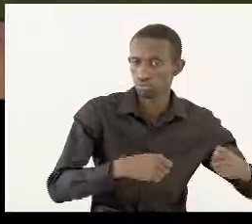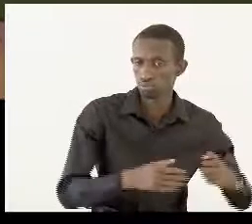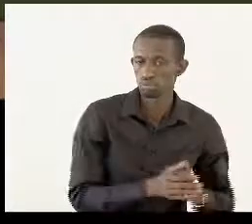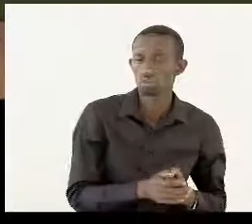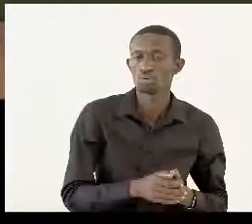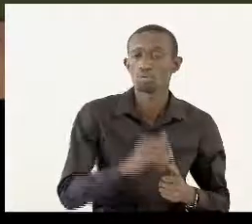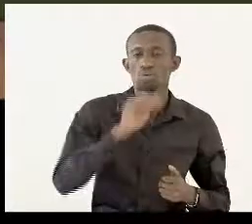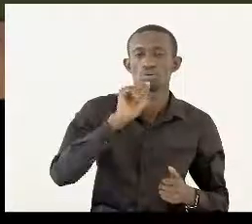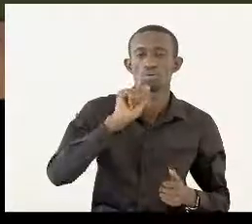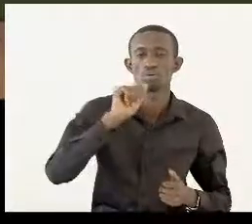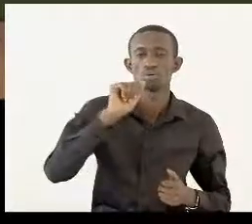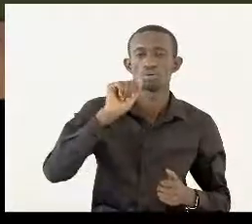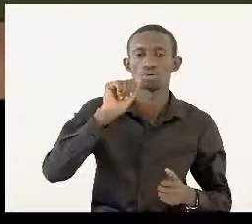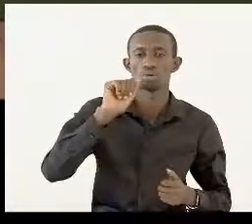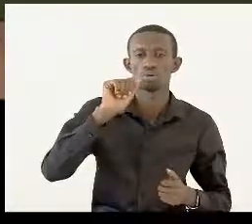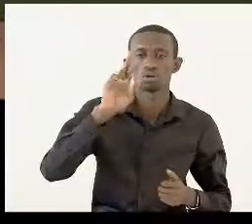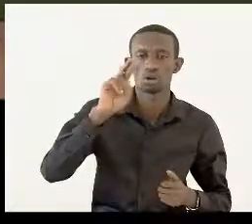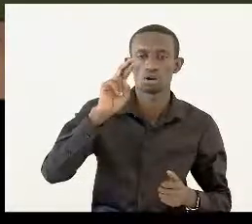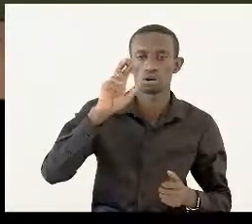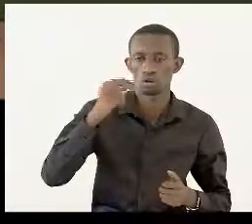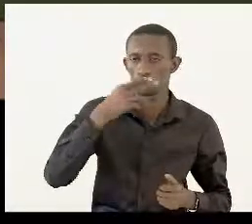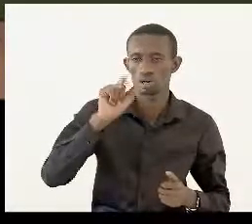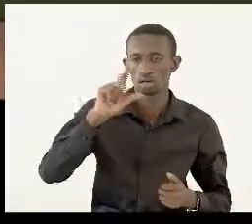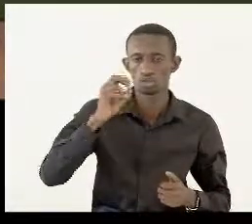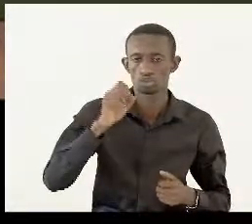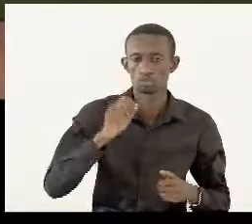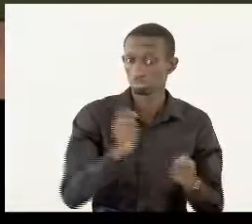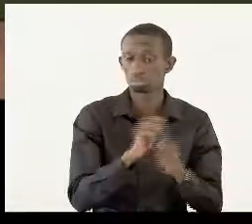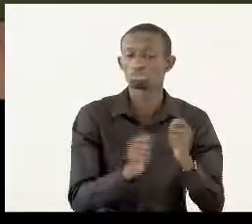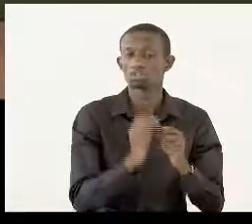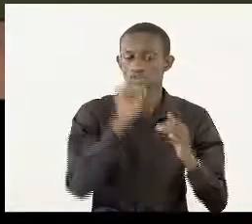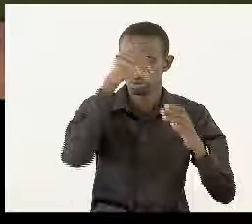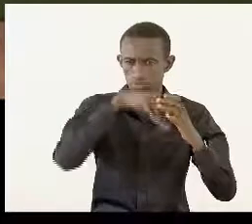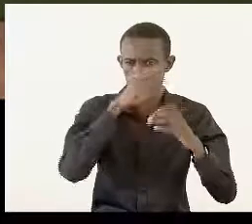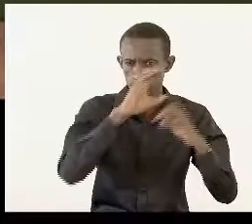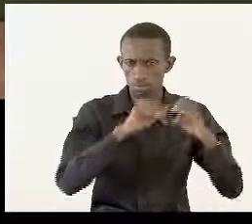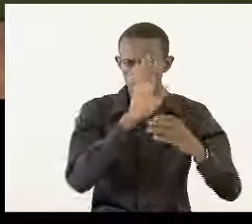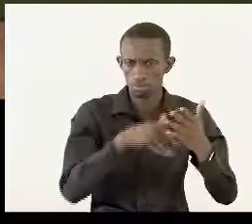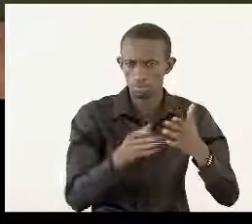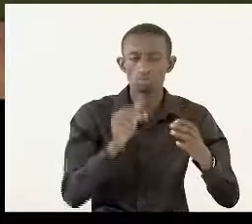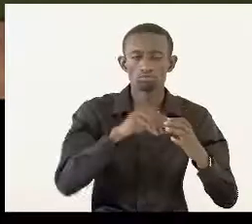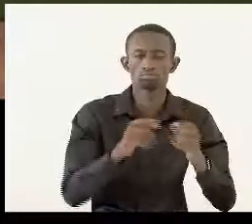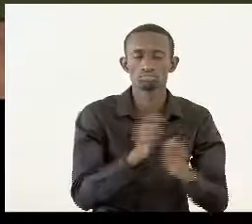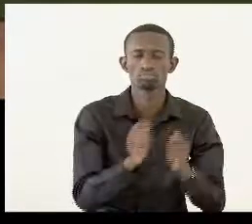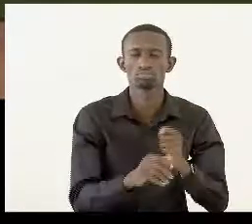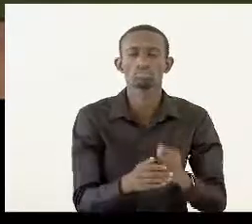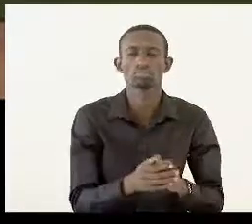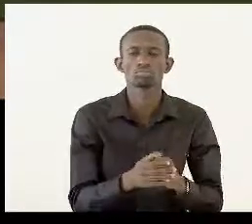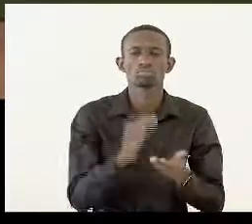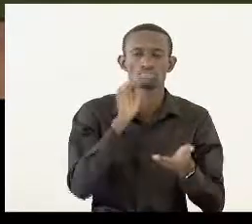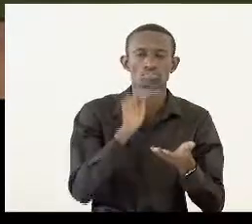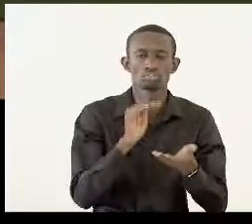also changes as you move down the group. We know that in the nonmetals, reactivity decreases as we go down the